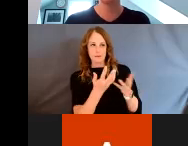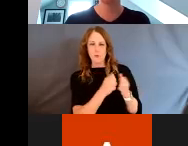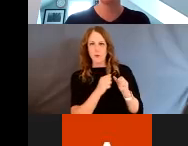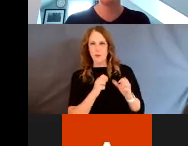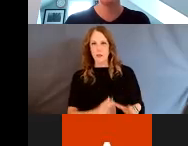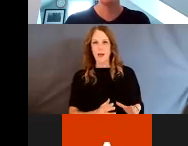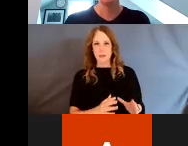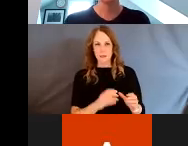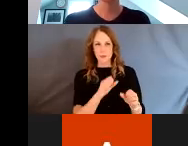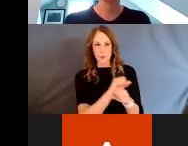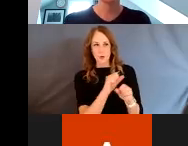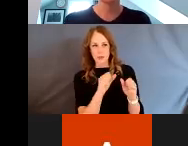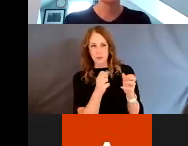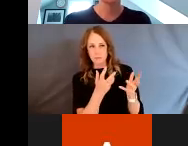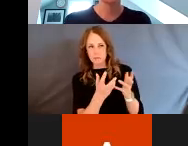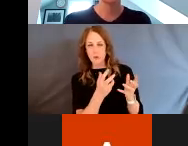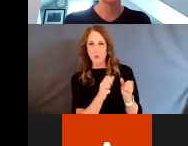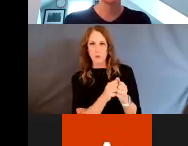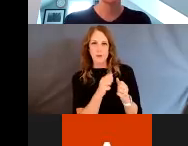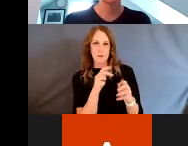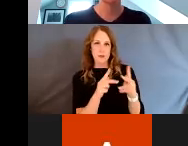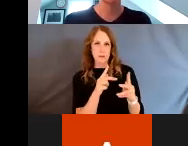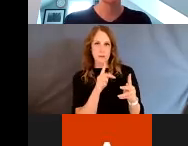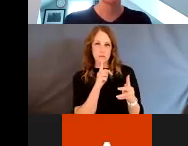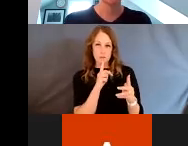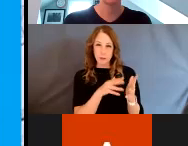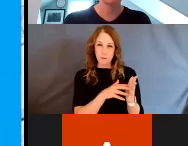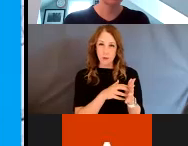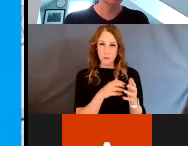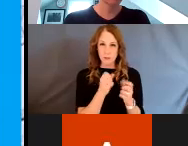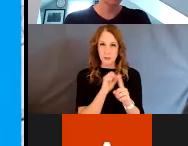we're working with people in these vulnerable situations.